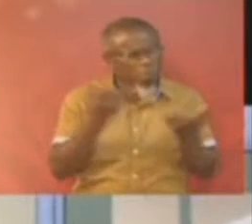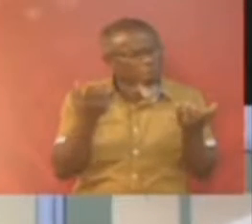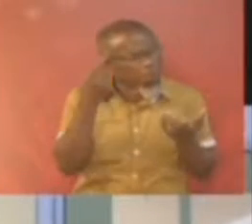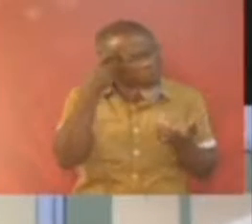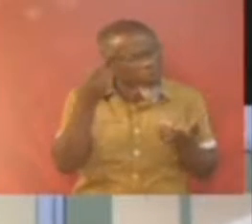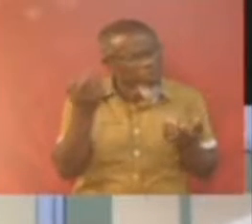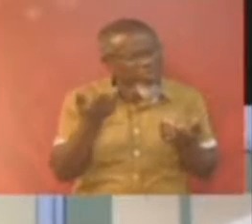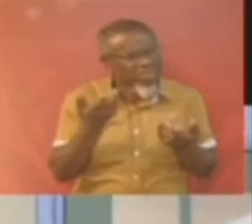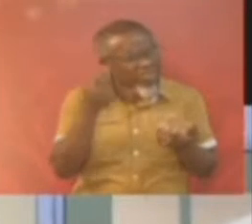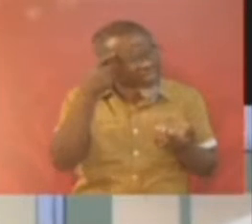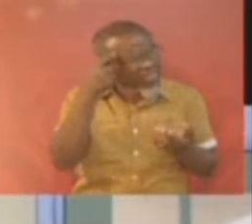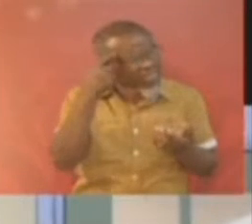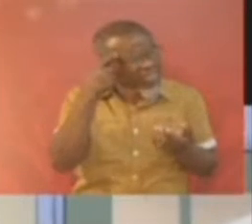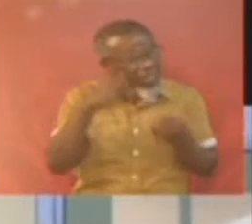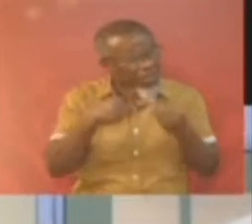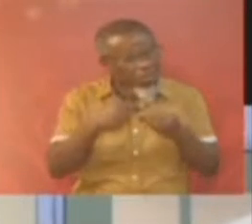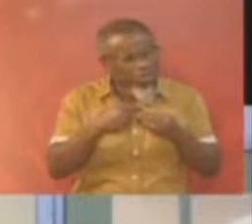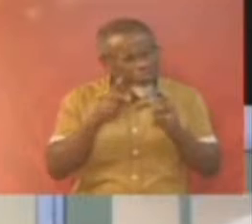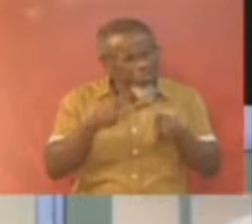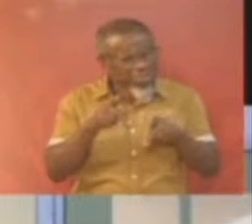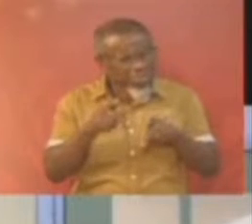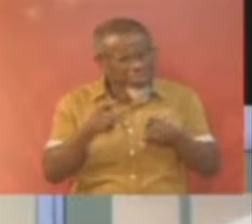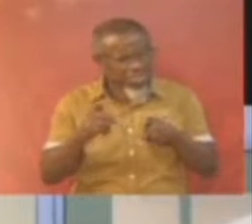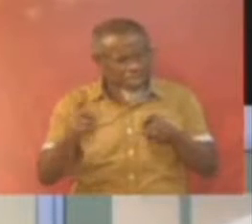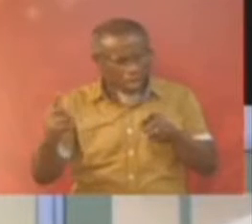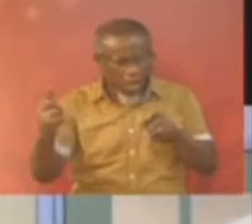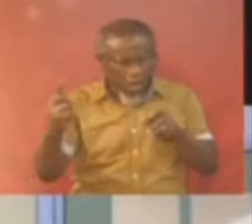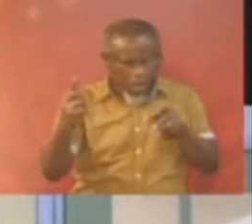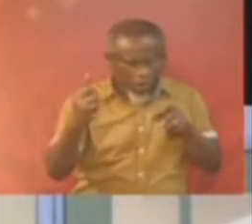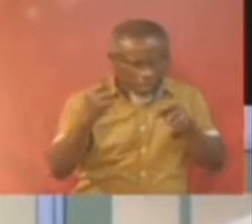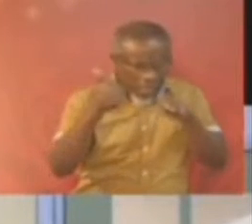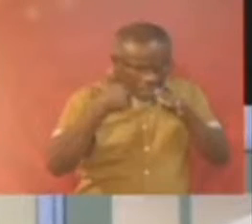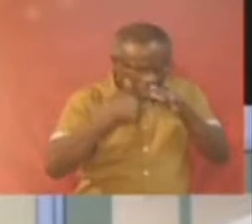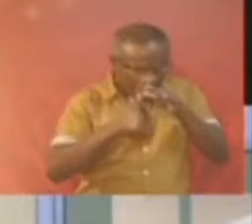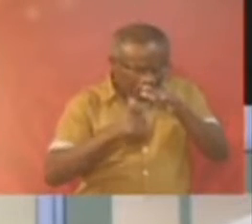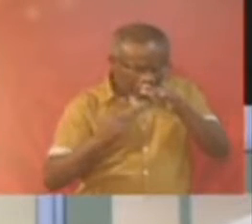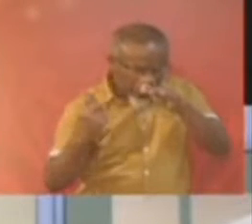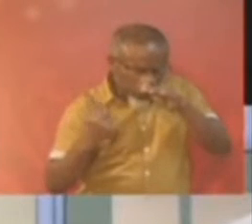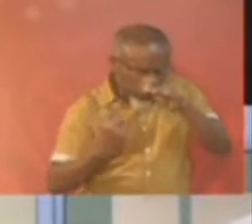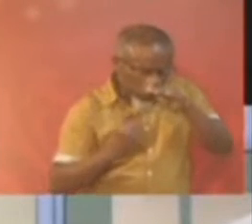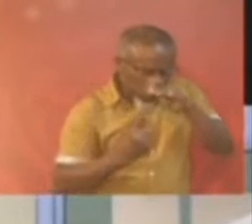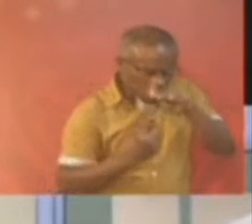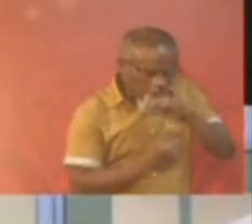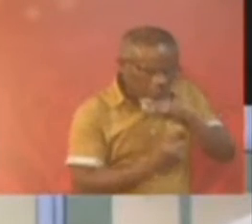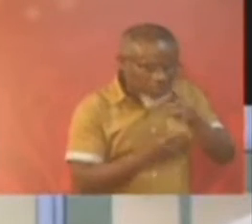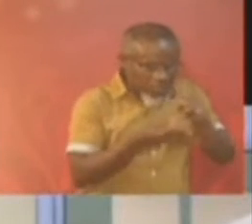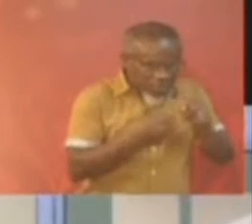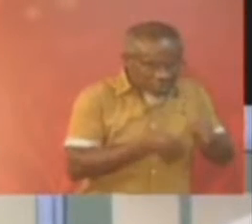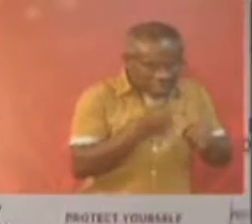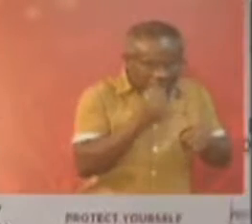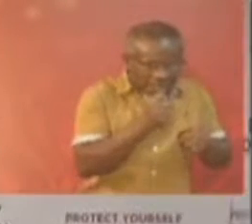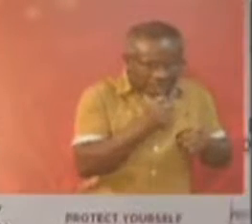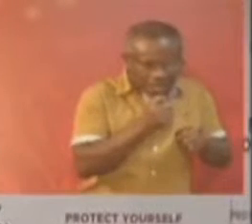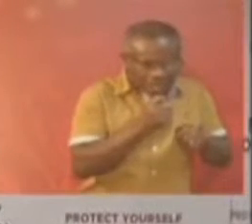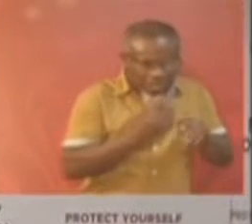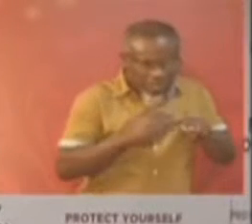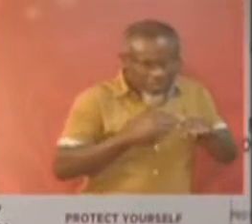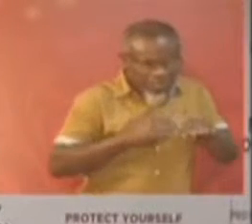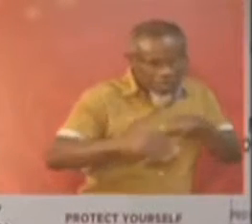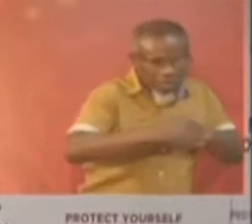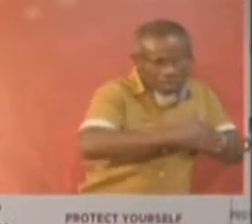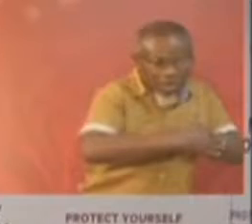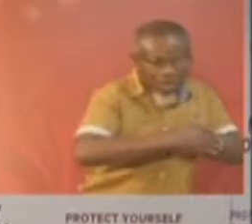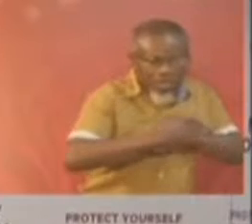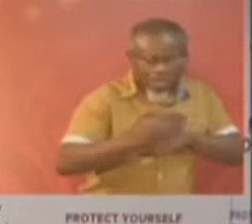the spread of the virus? And have you communicated that concern to authorities? Thank you.